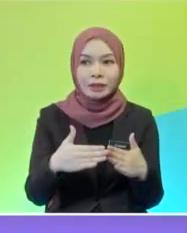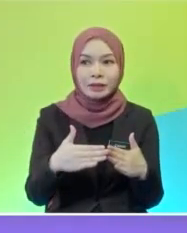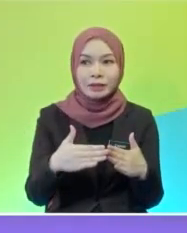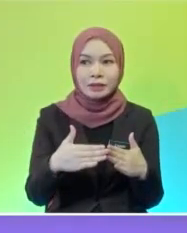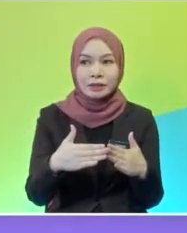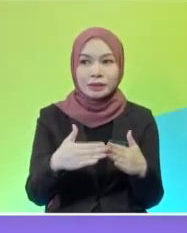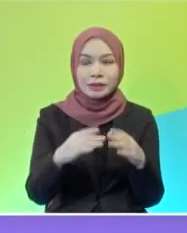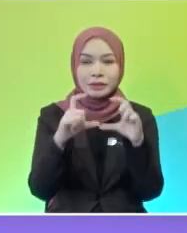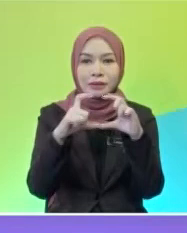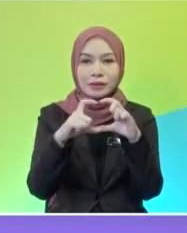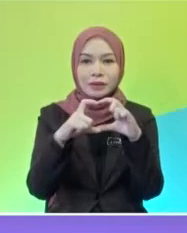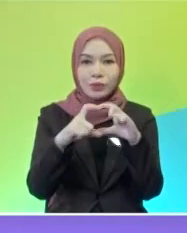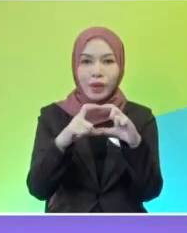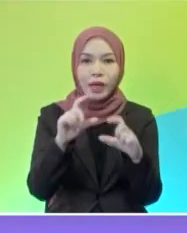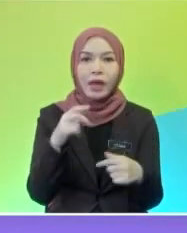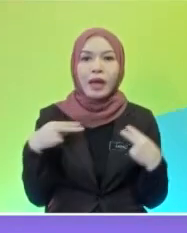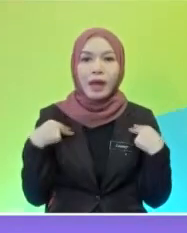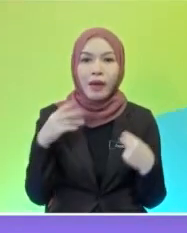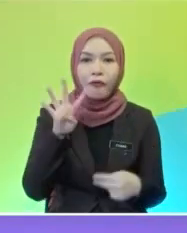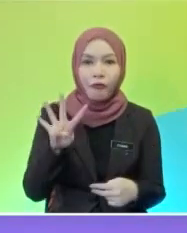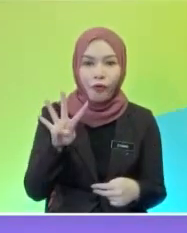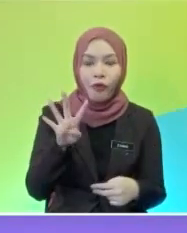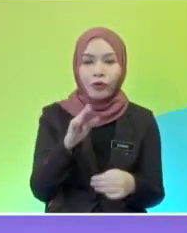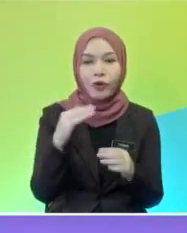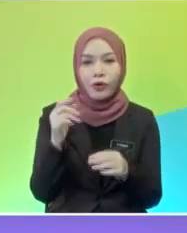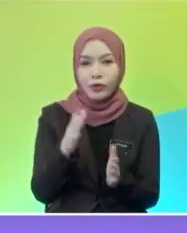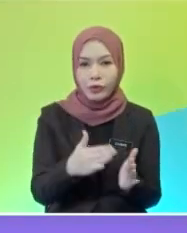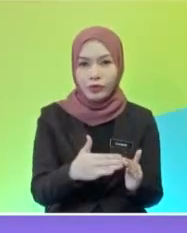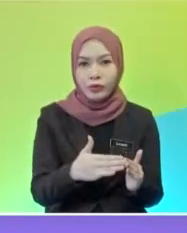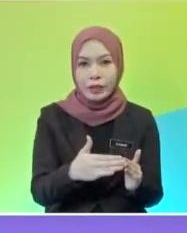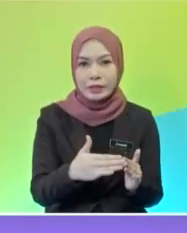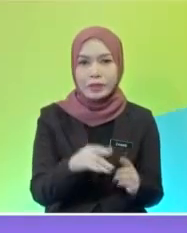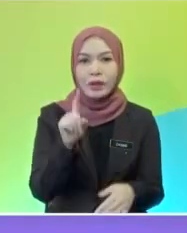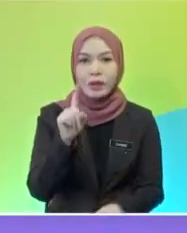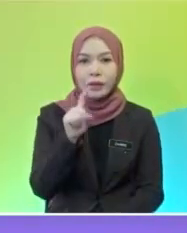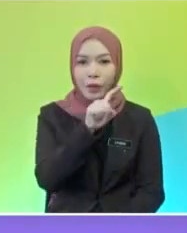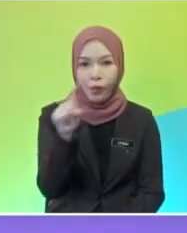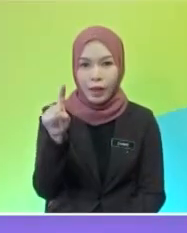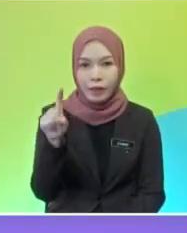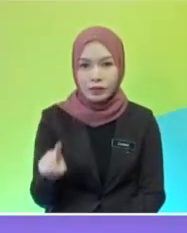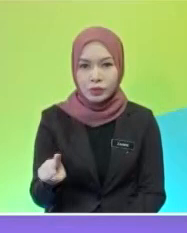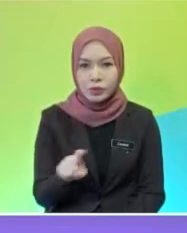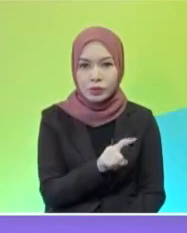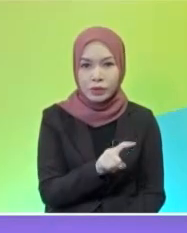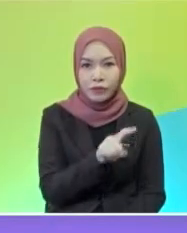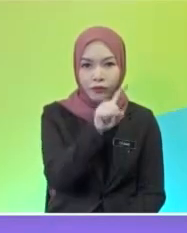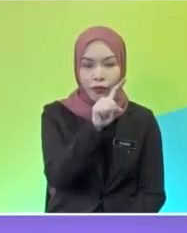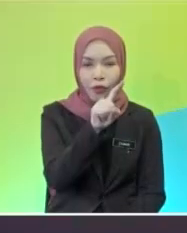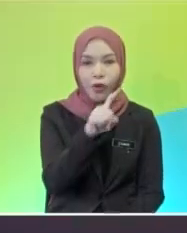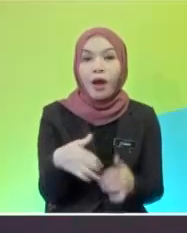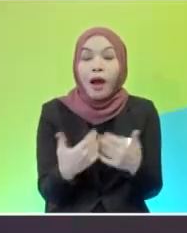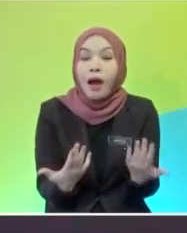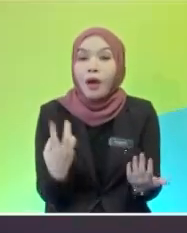Square has four corners. 1, 2, 3, 4. Okay, how do you spell square? How do we spell square?